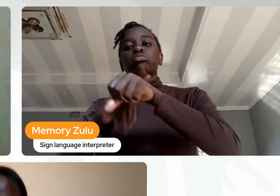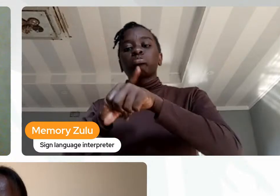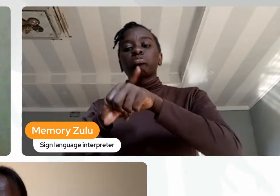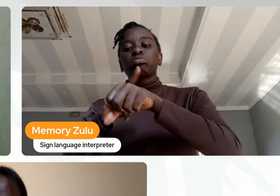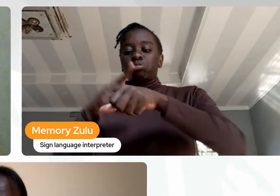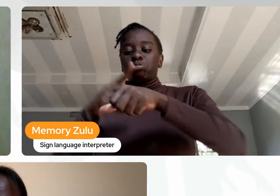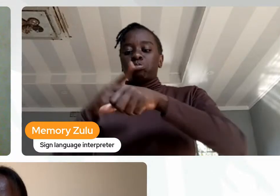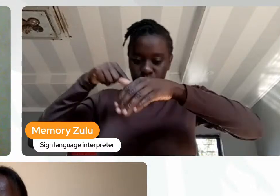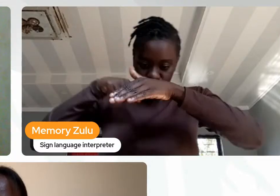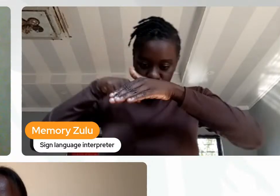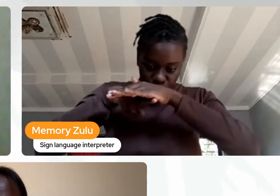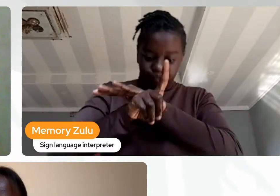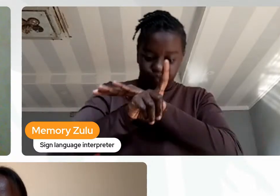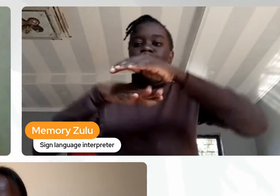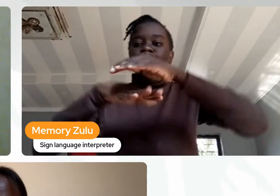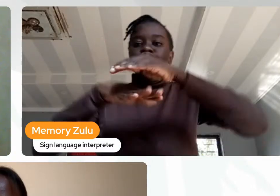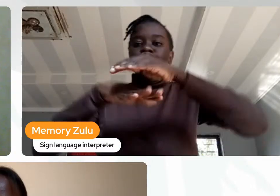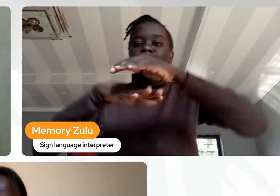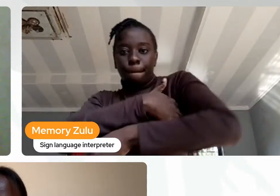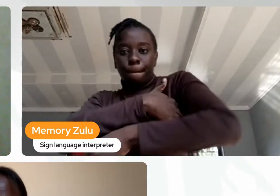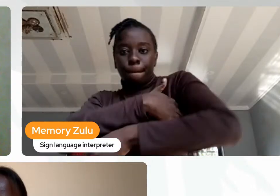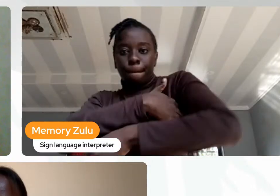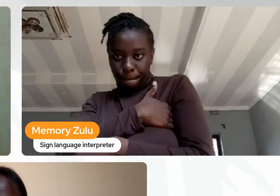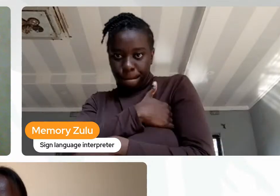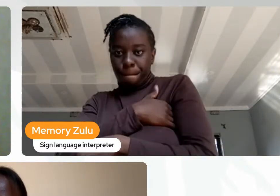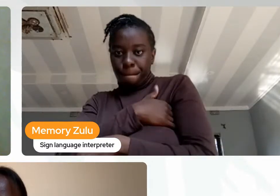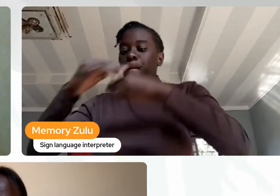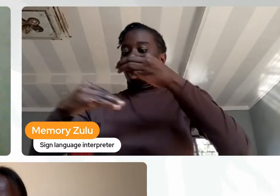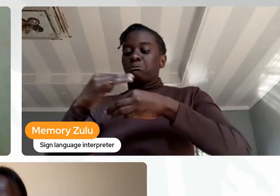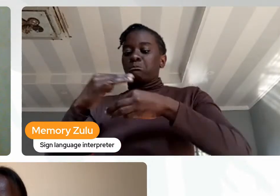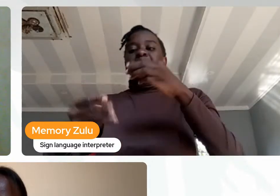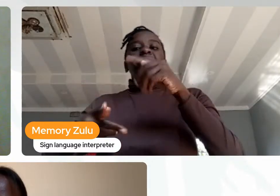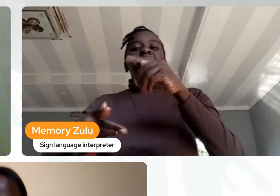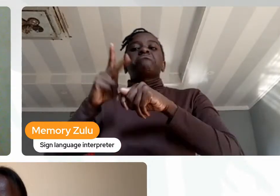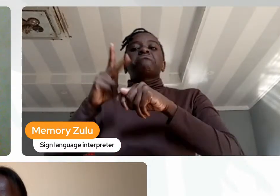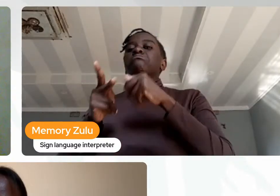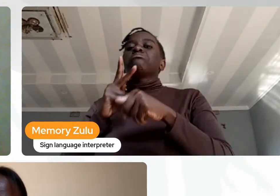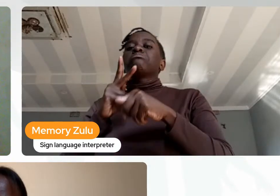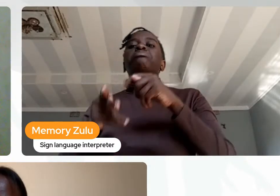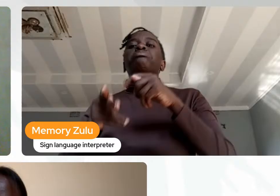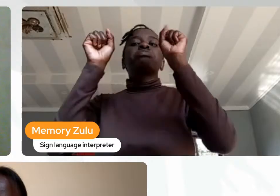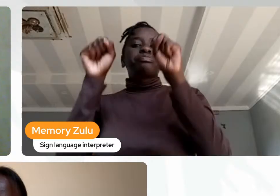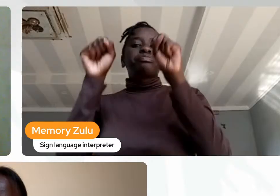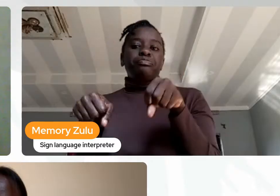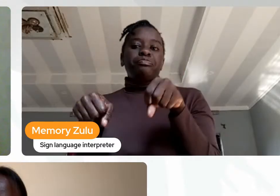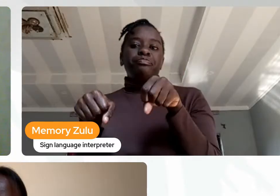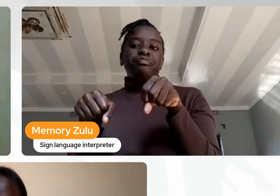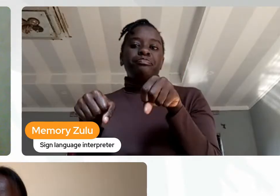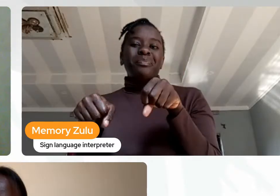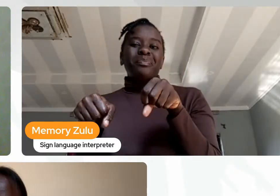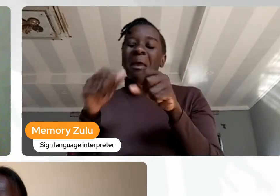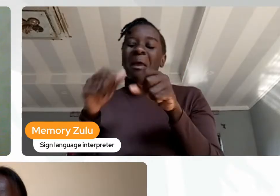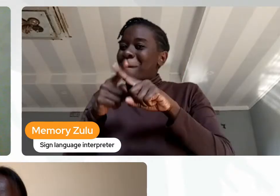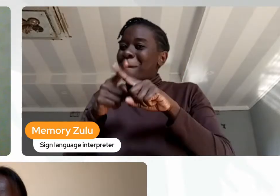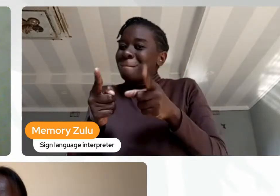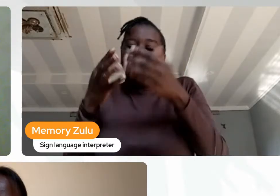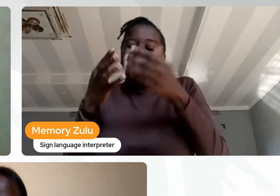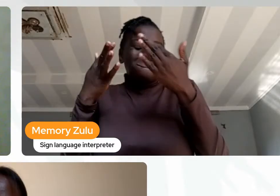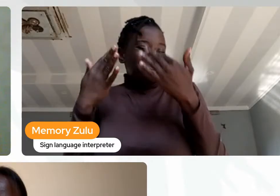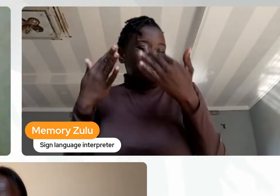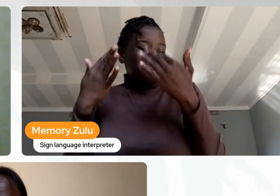knows already they have had an encounter. The other aspect is on the